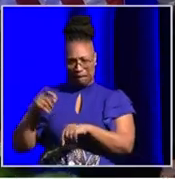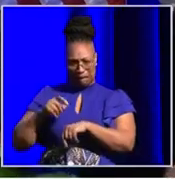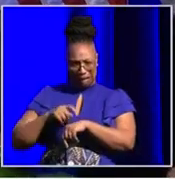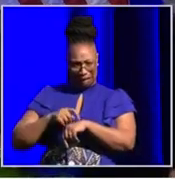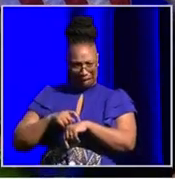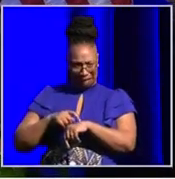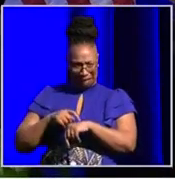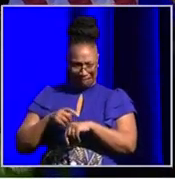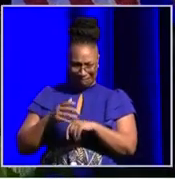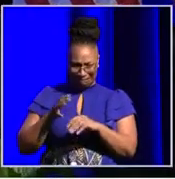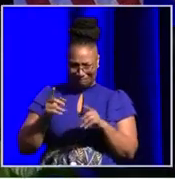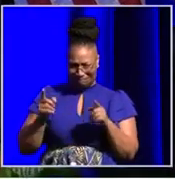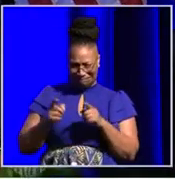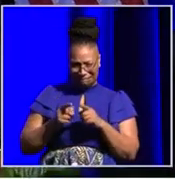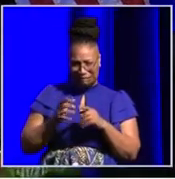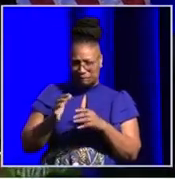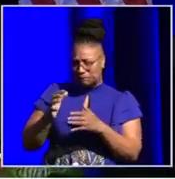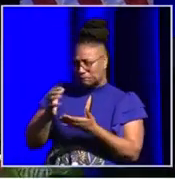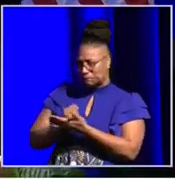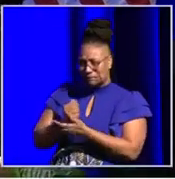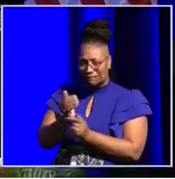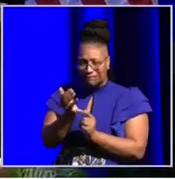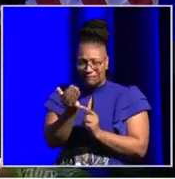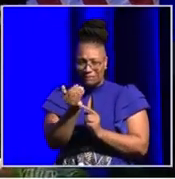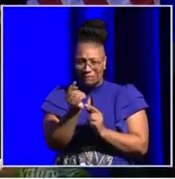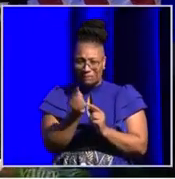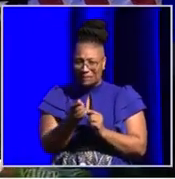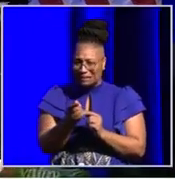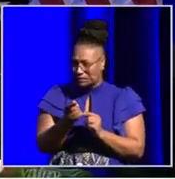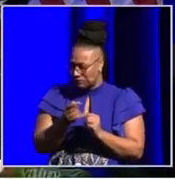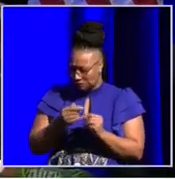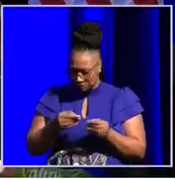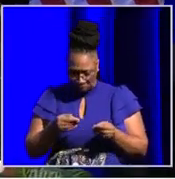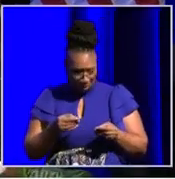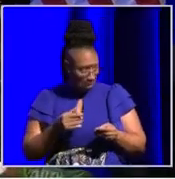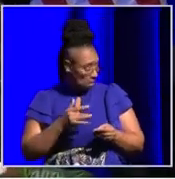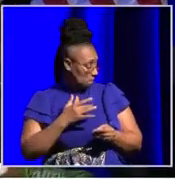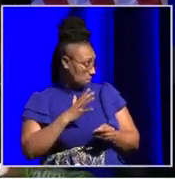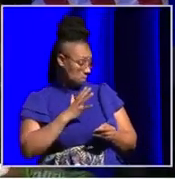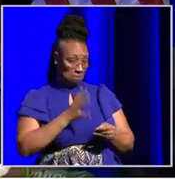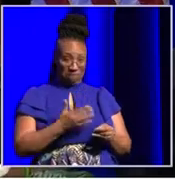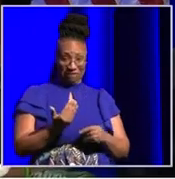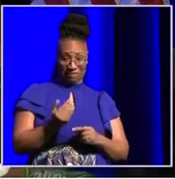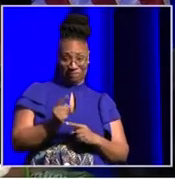At least he didn't get that far. He was headed there, though.